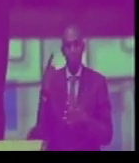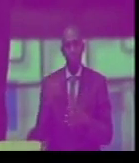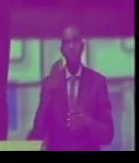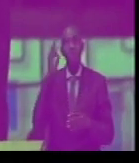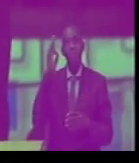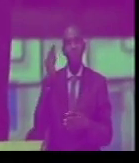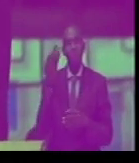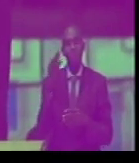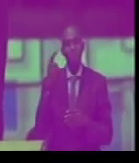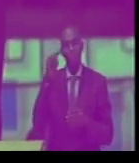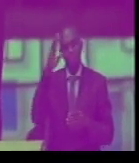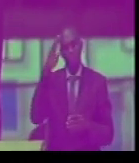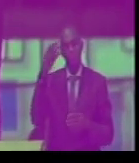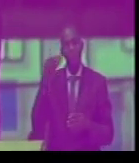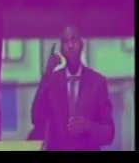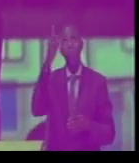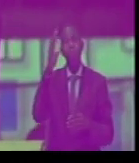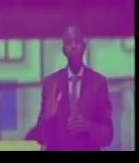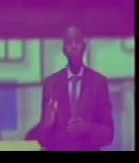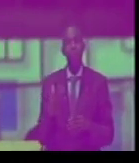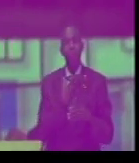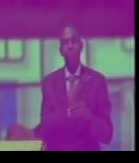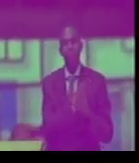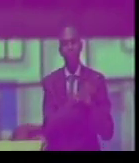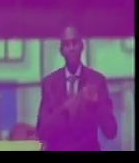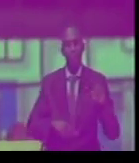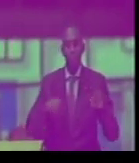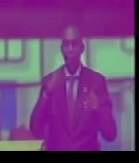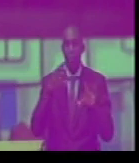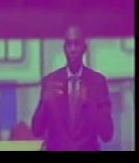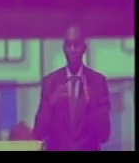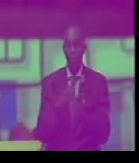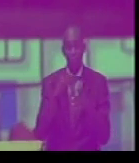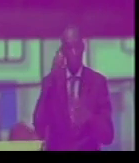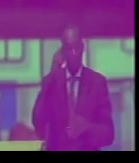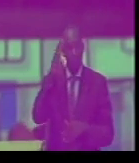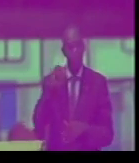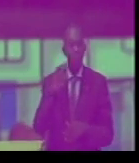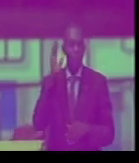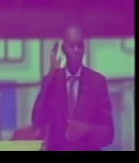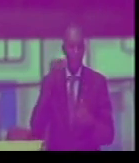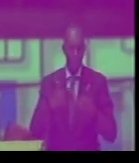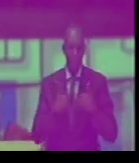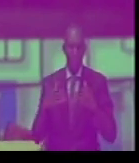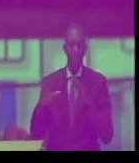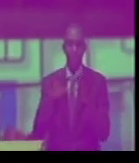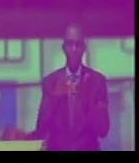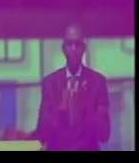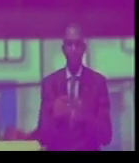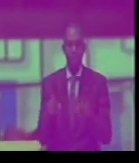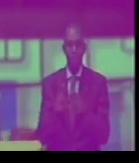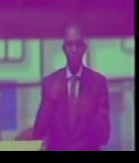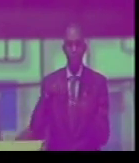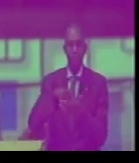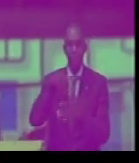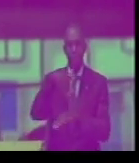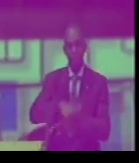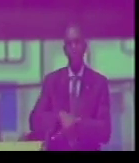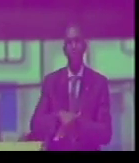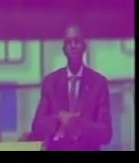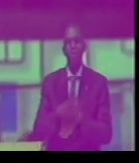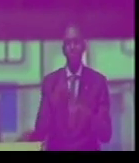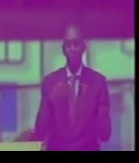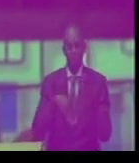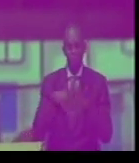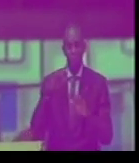blood ceased through the ministration of the man of God. And the Lord who has done it for him, he has